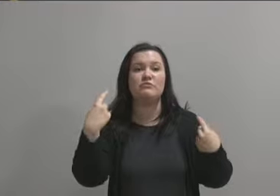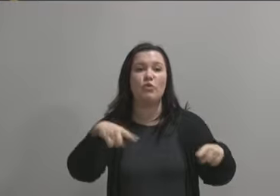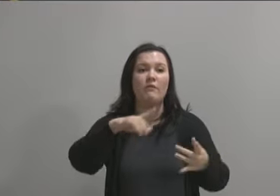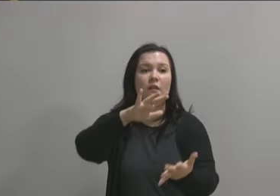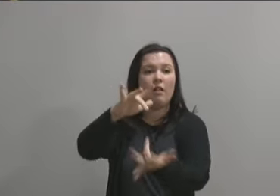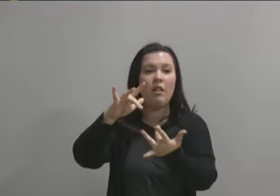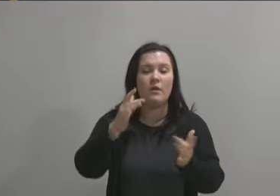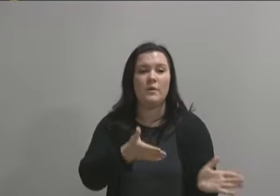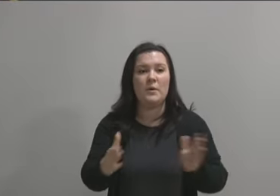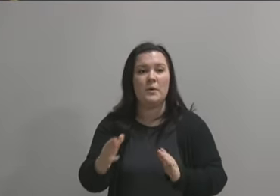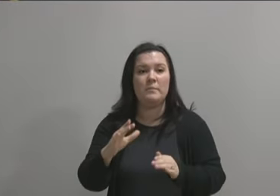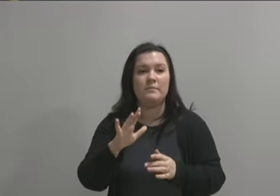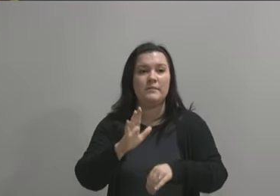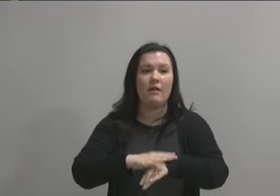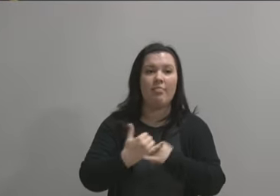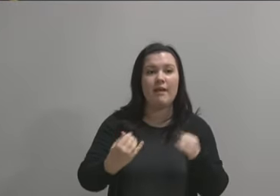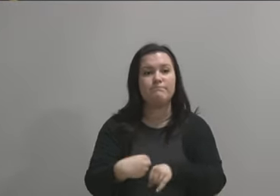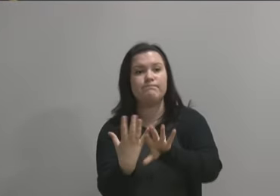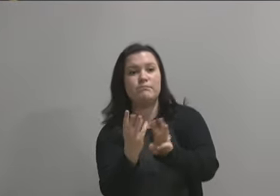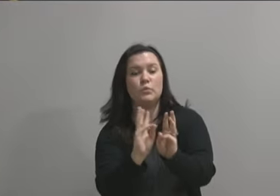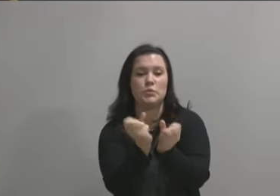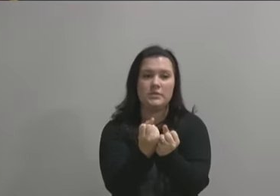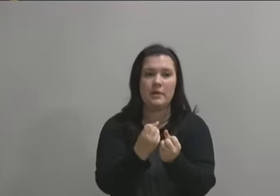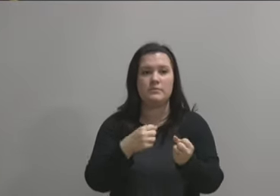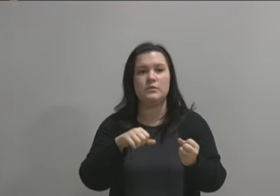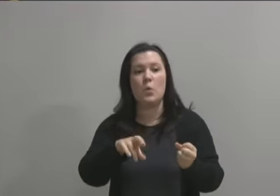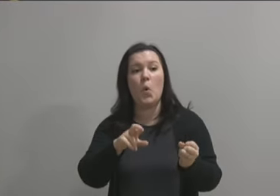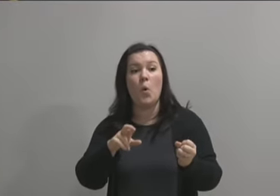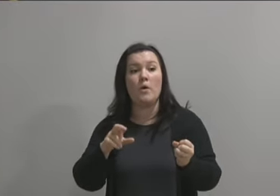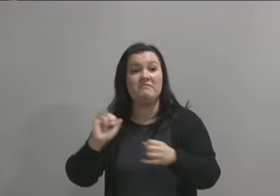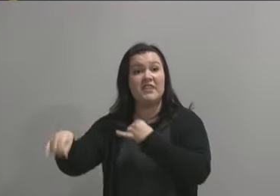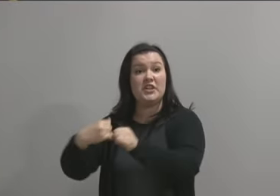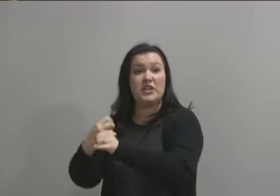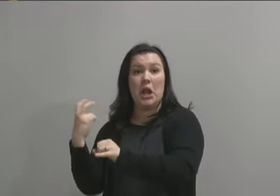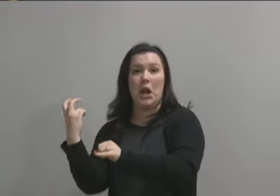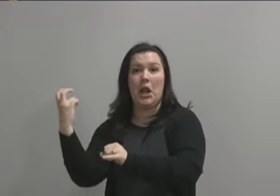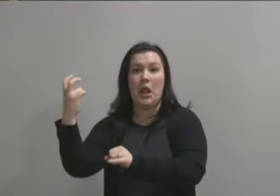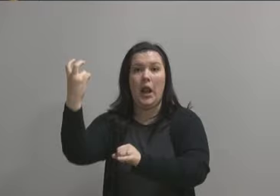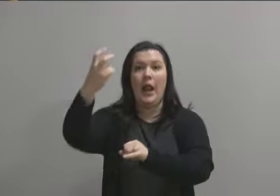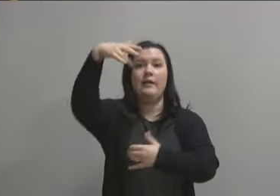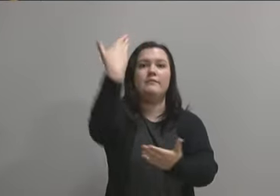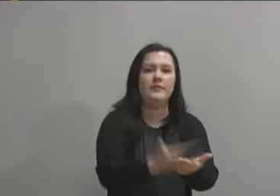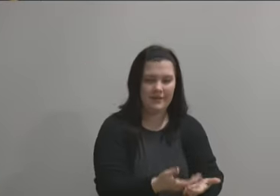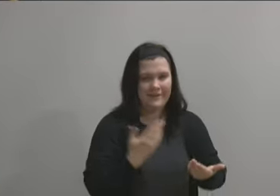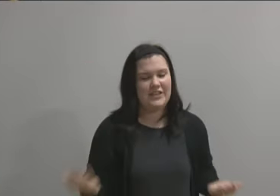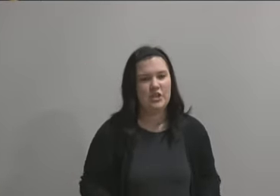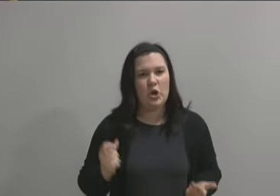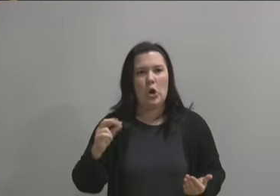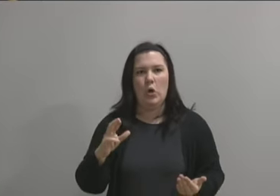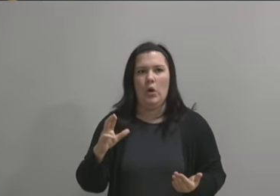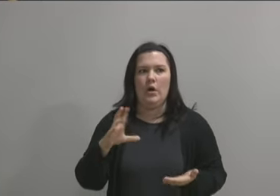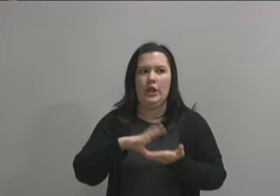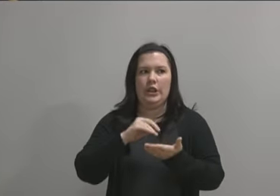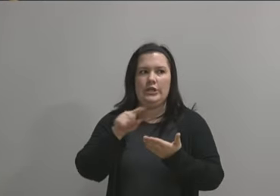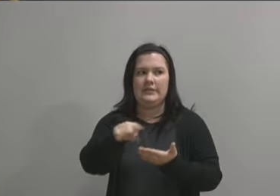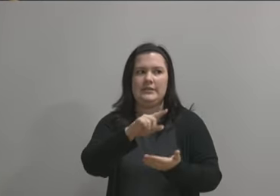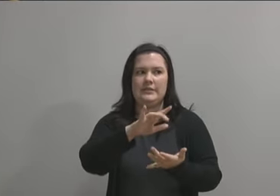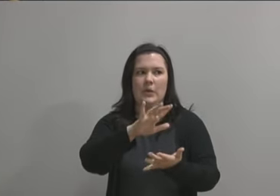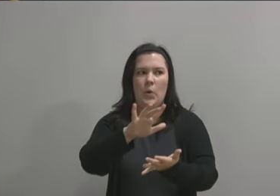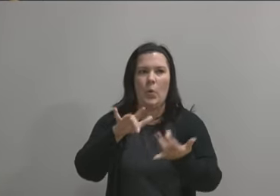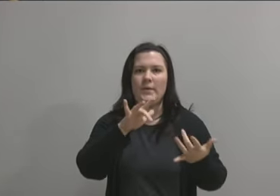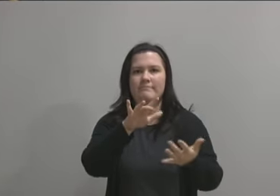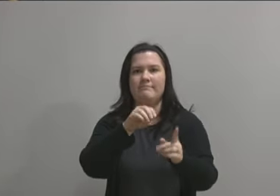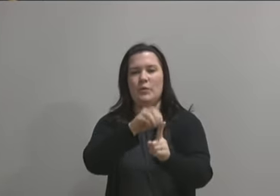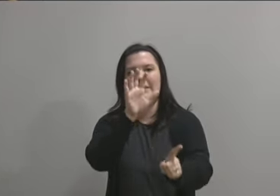our first webinars, making the transition to the US after traveling across several countries, or learning just how crazy orientation leaders are at Comet Camp. I mean, I